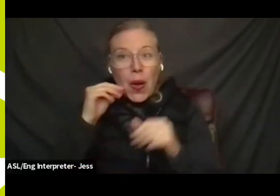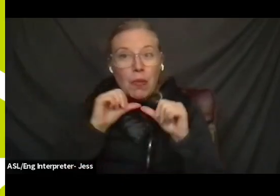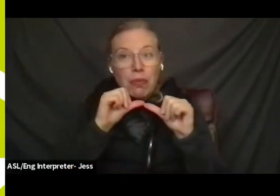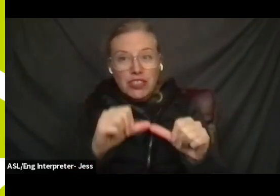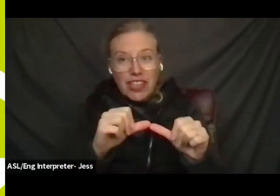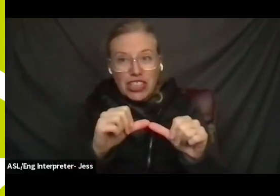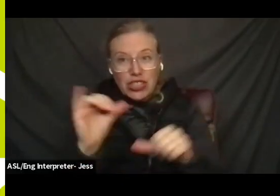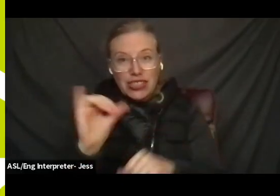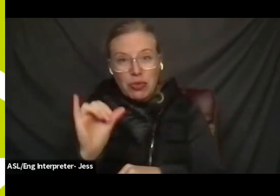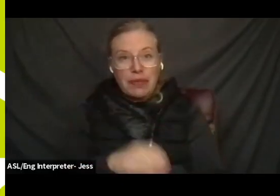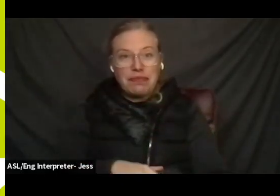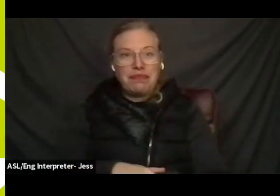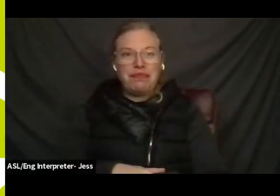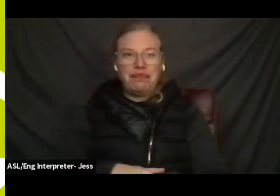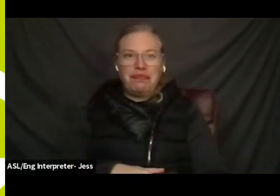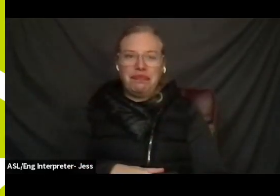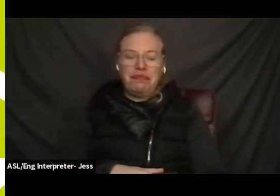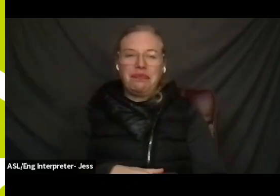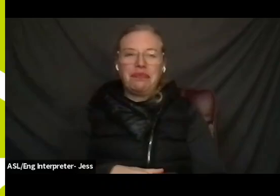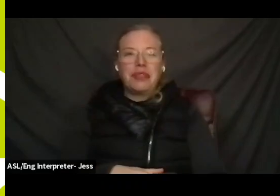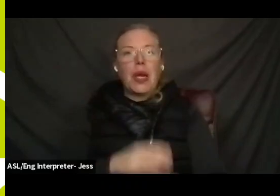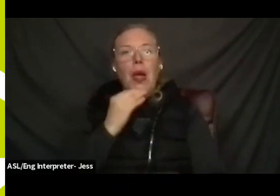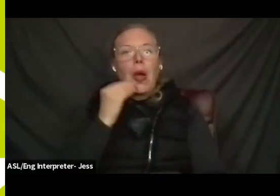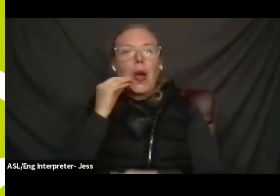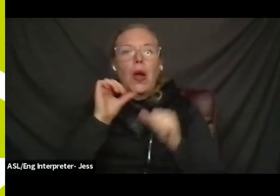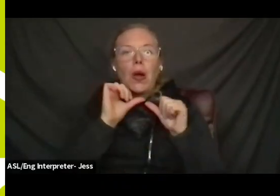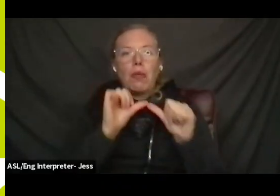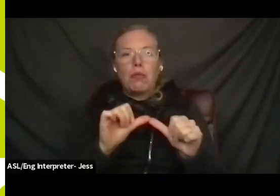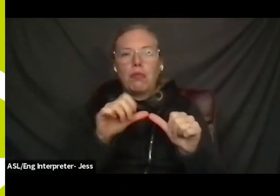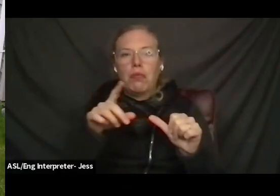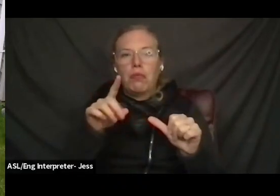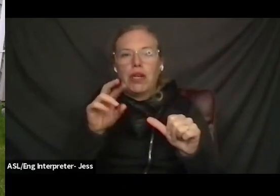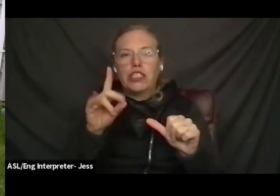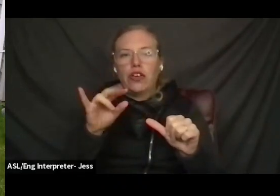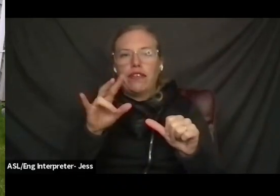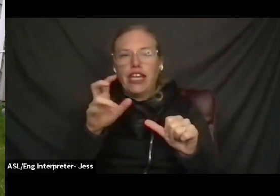well. So our home preservation program